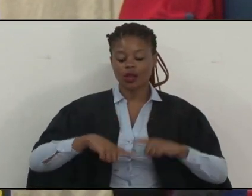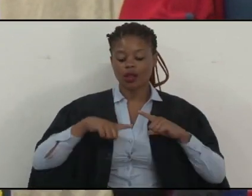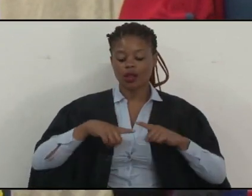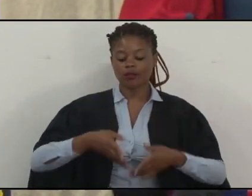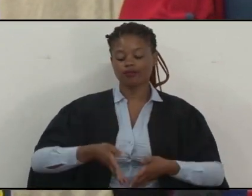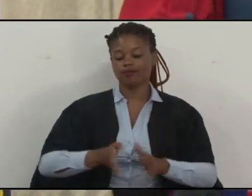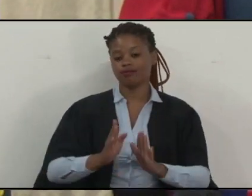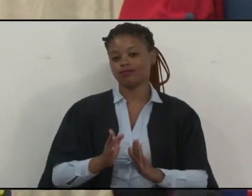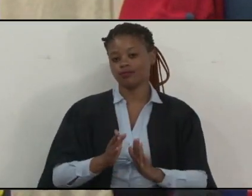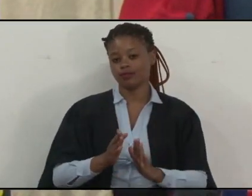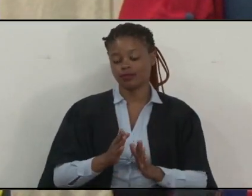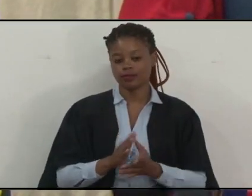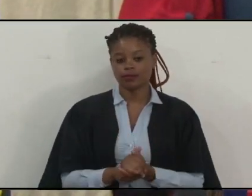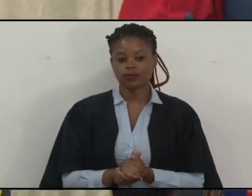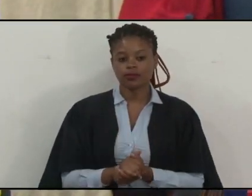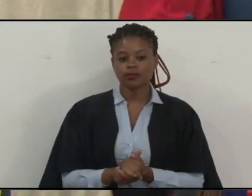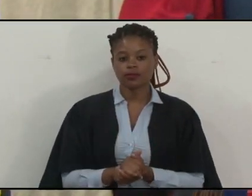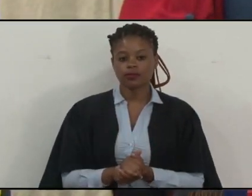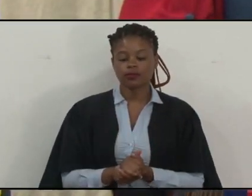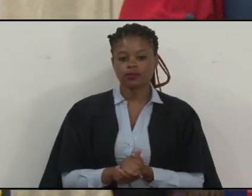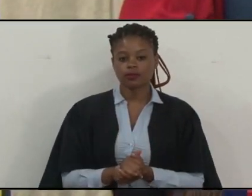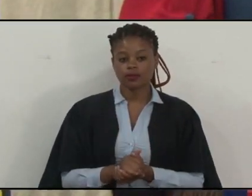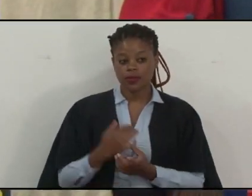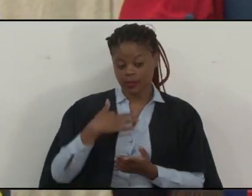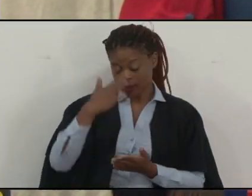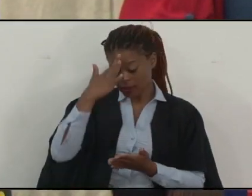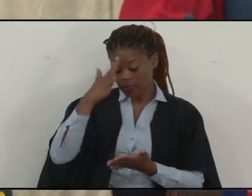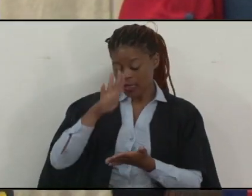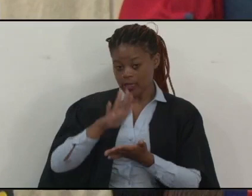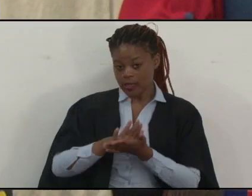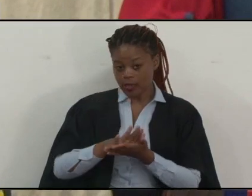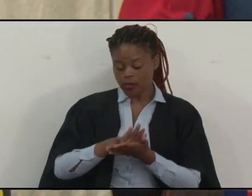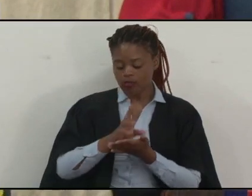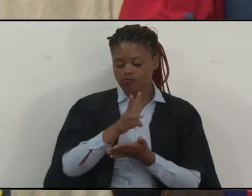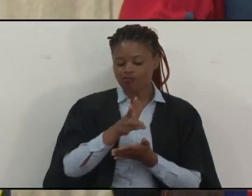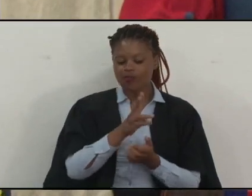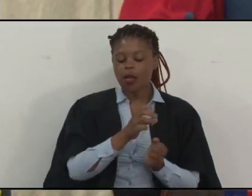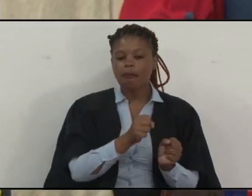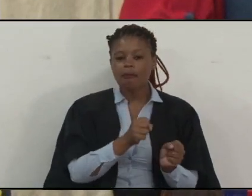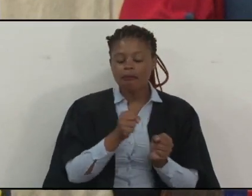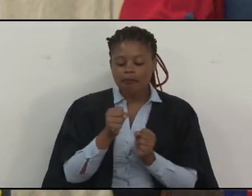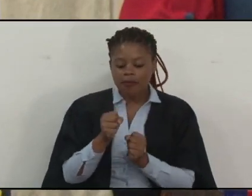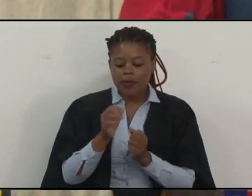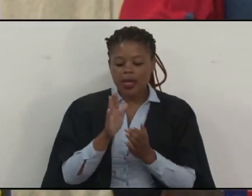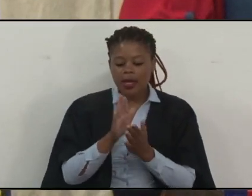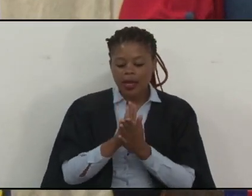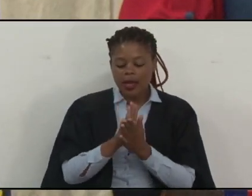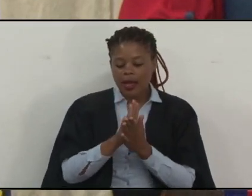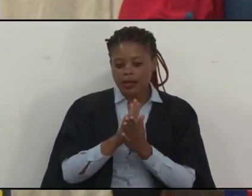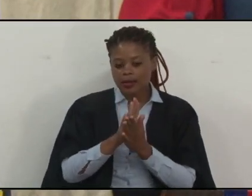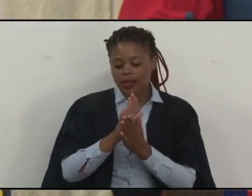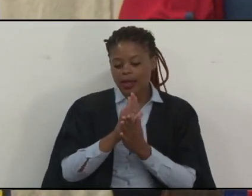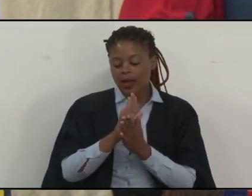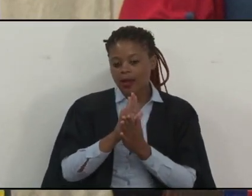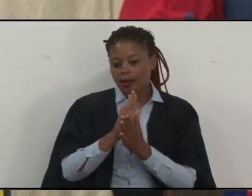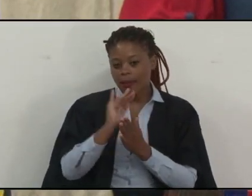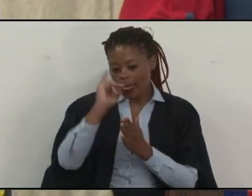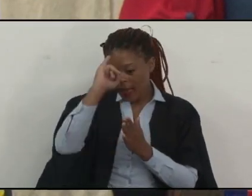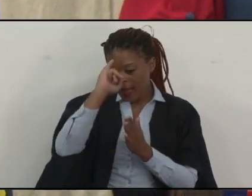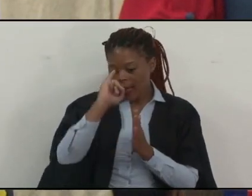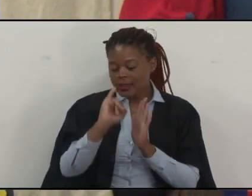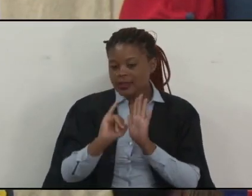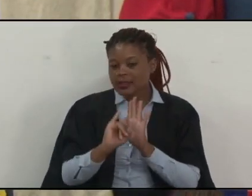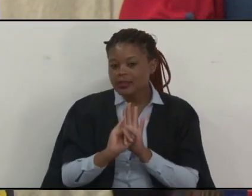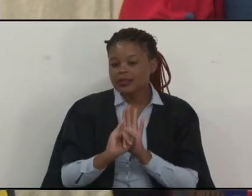of your life path takes you. I trust that you will retain an identity, as